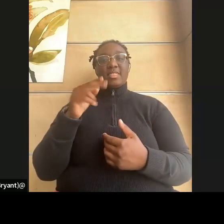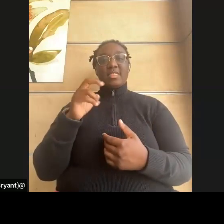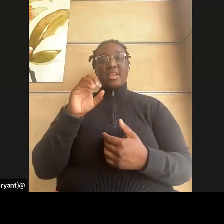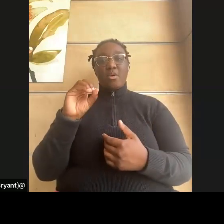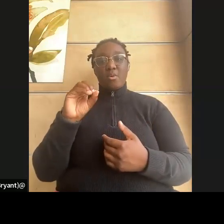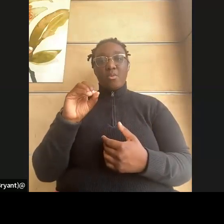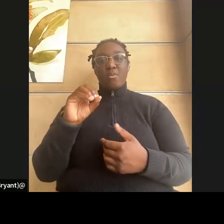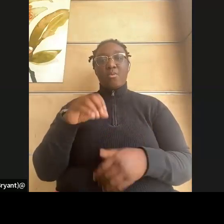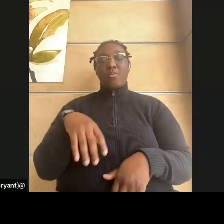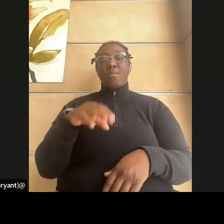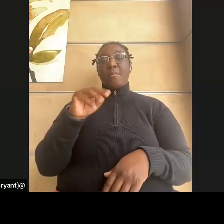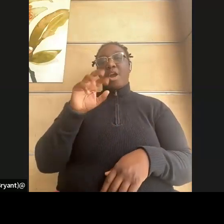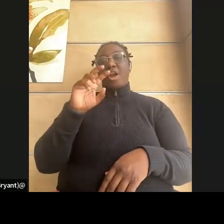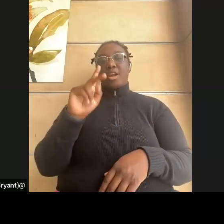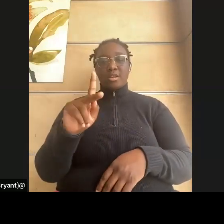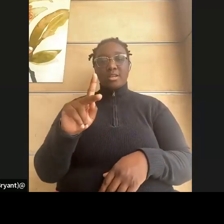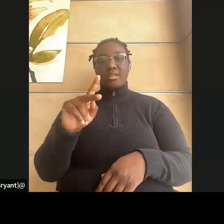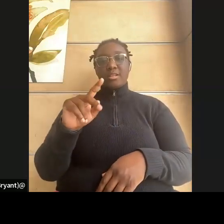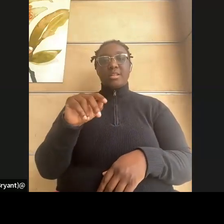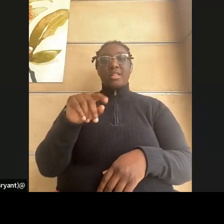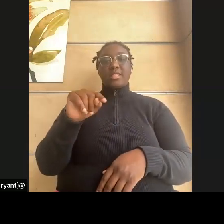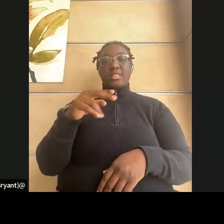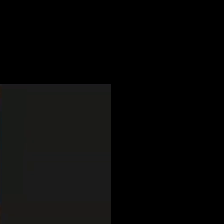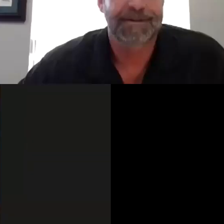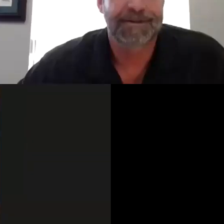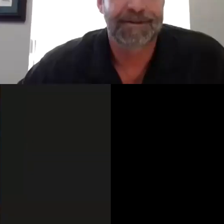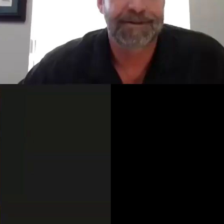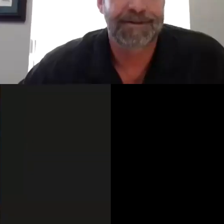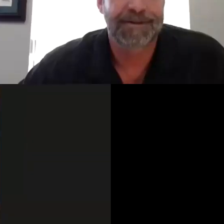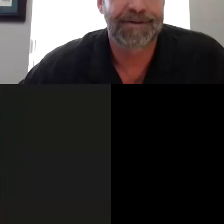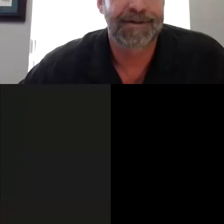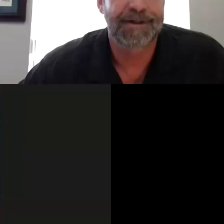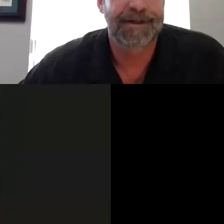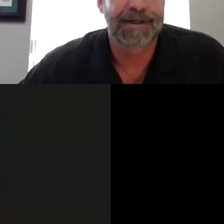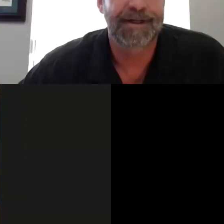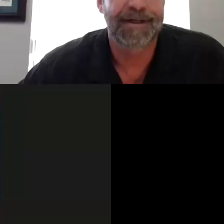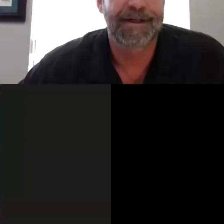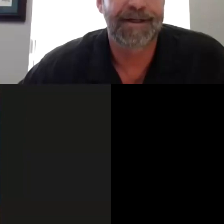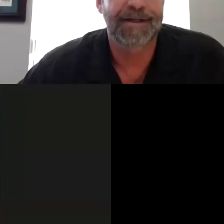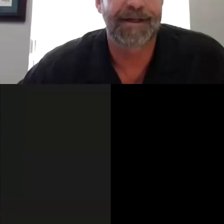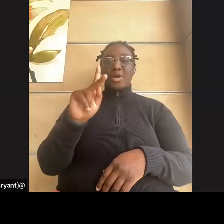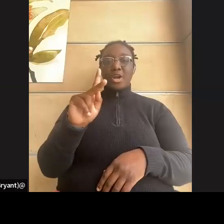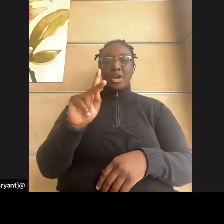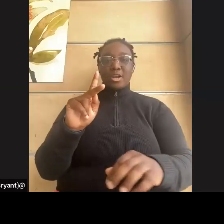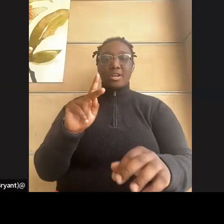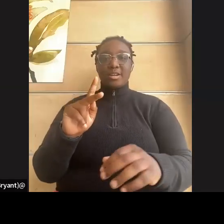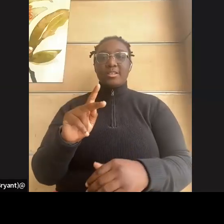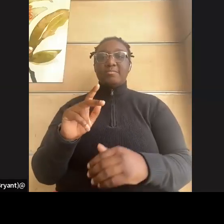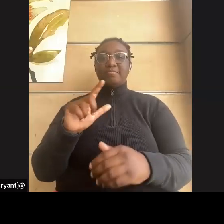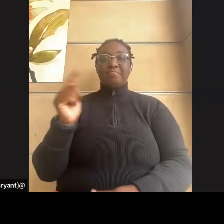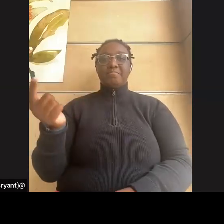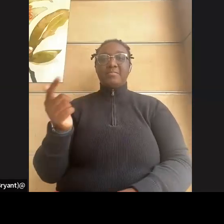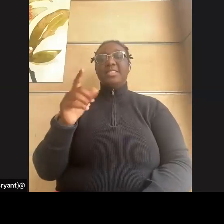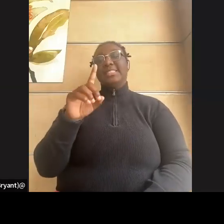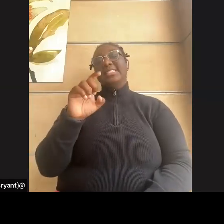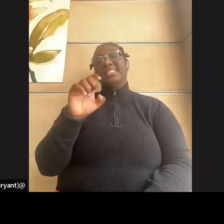Deal from the California Coverage Health Initiative. Mark, over to you. There you go. Thank you very much, Anne. I